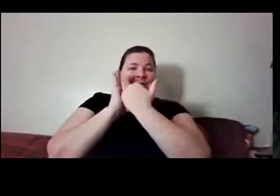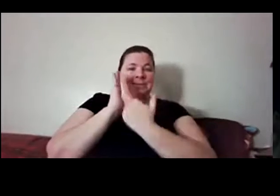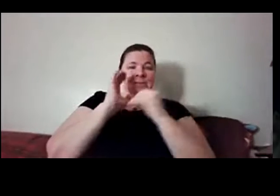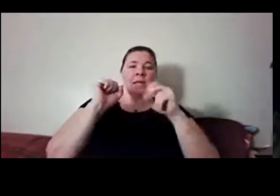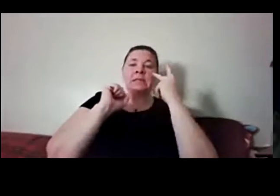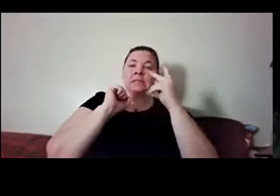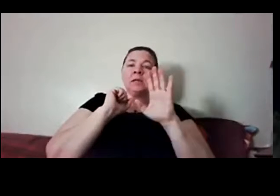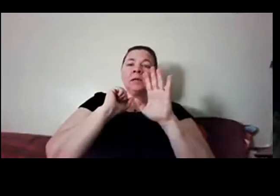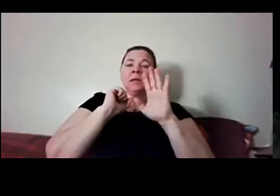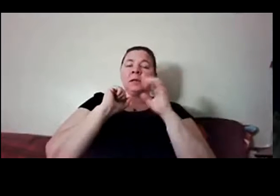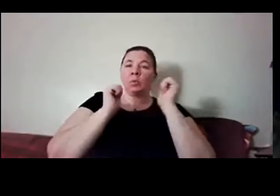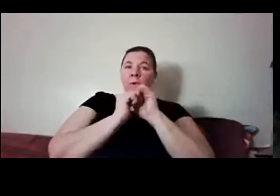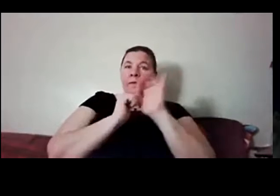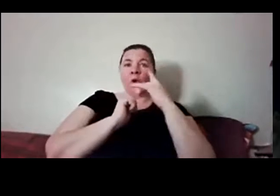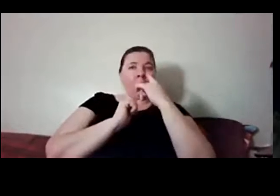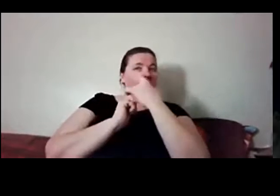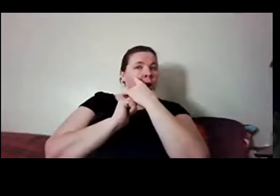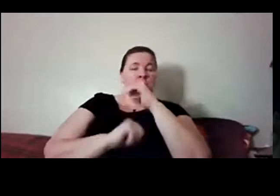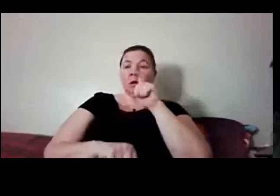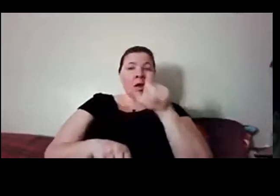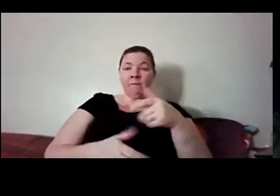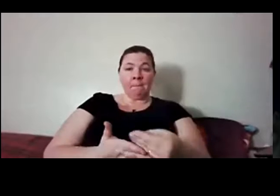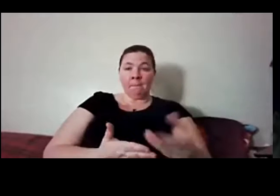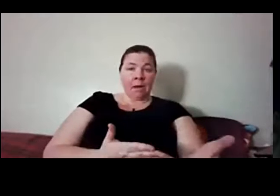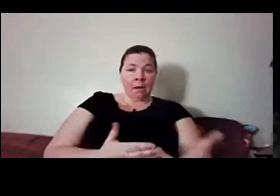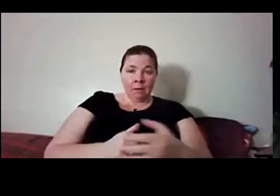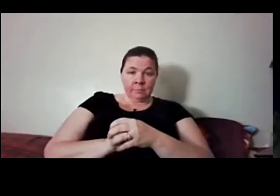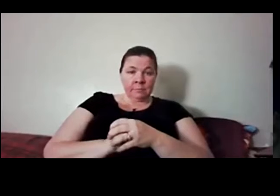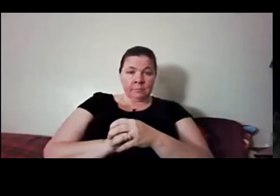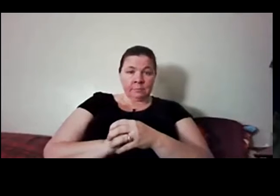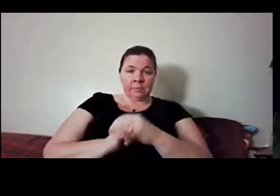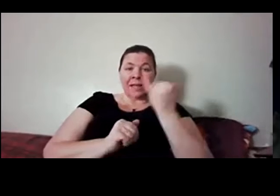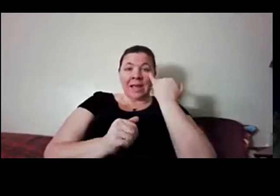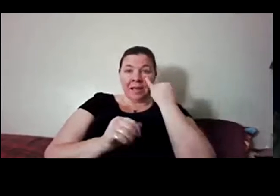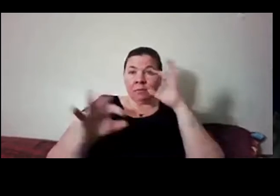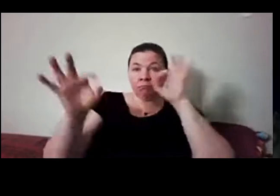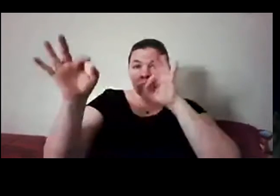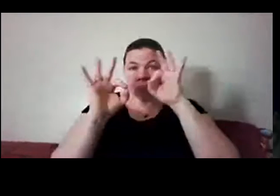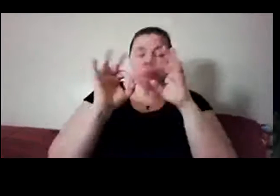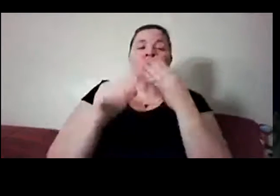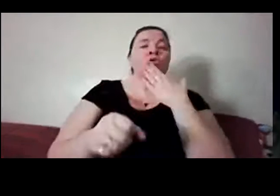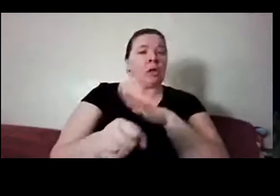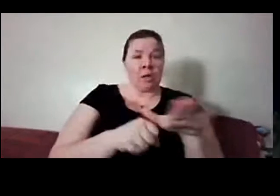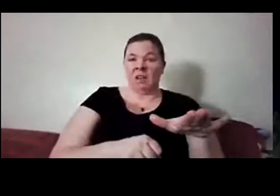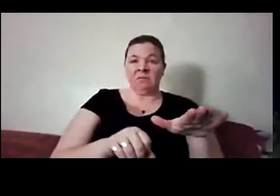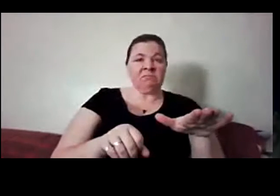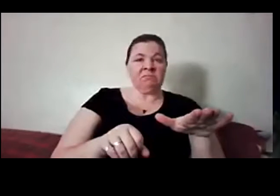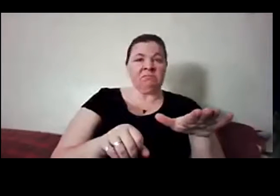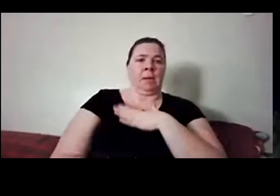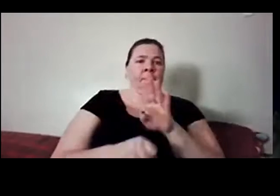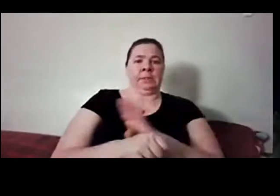see it, just eyeballs. They don't have to buy it. If your item is not good enough for them to buy, it's none of our